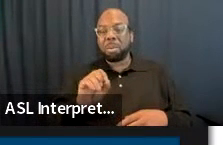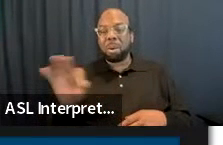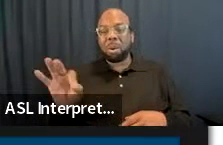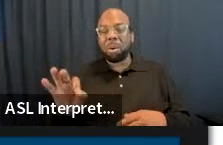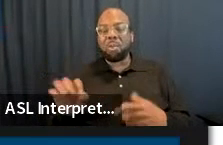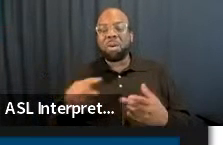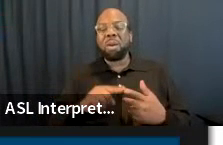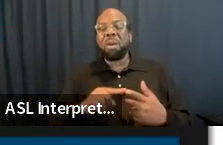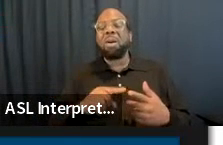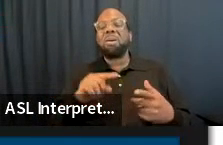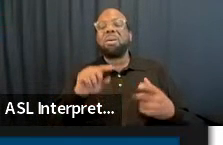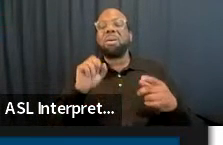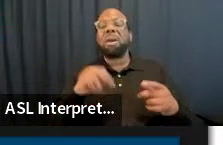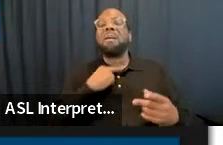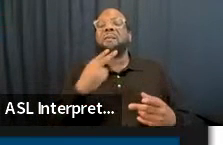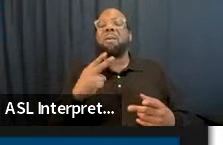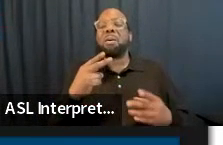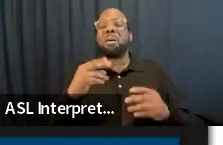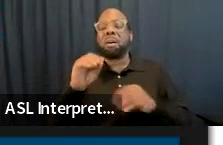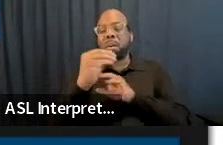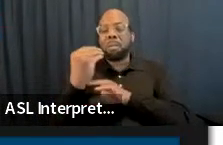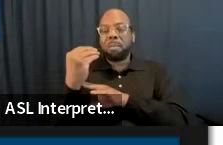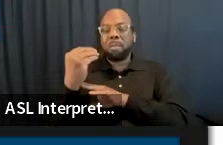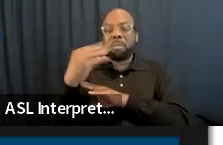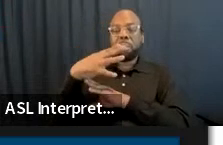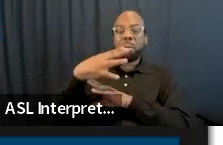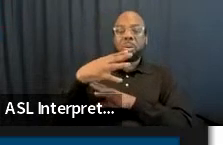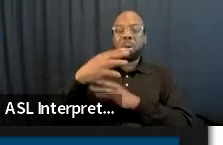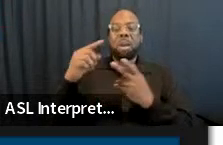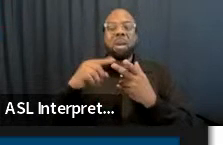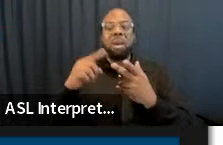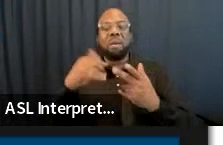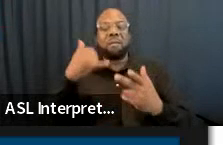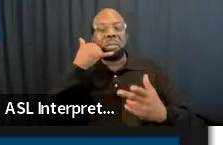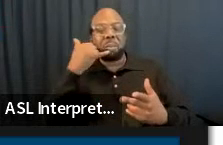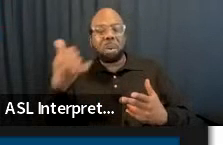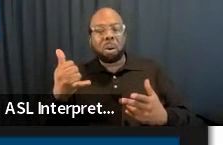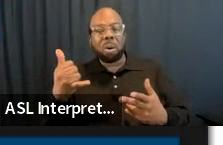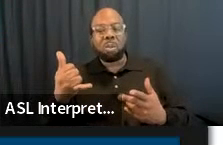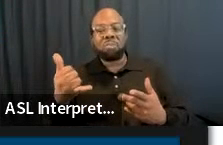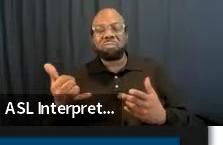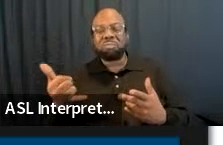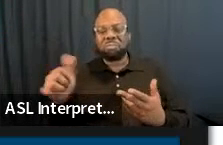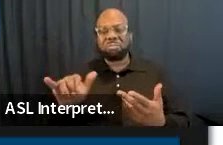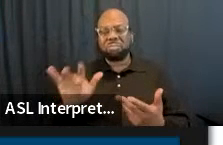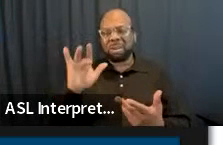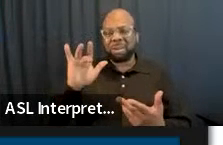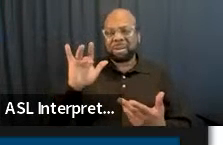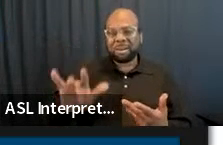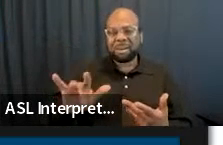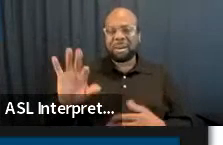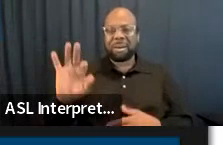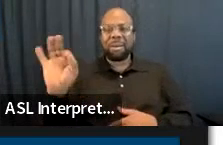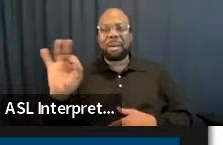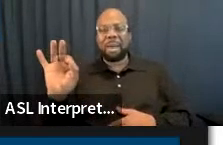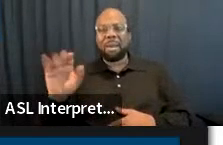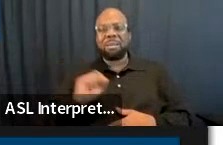the option to turn on your camera. If you're phoning in, you will press 9 and raise your hand and staff will help you.